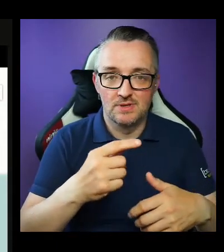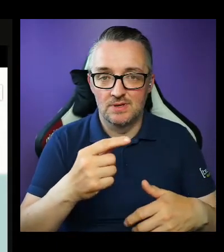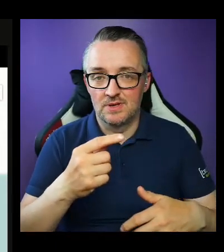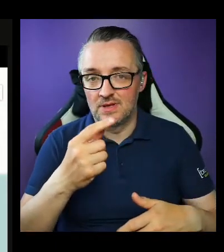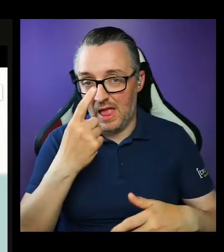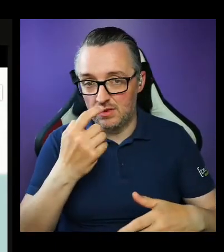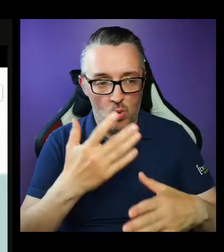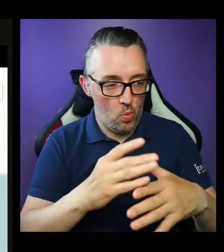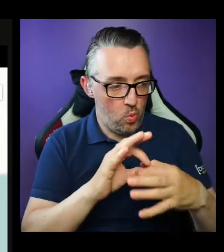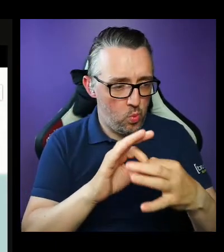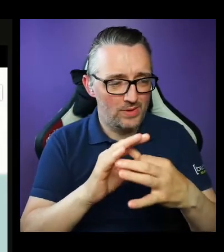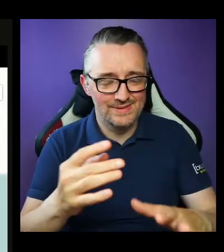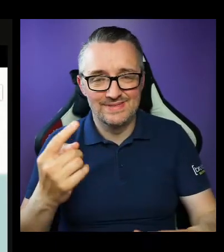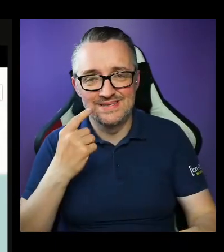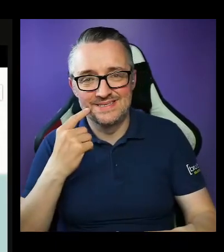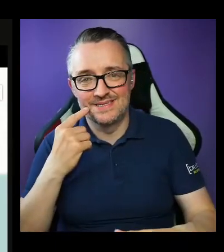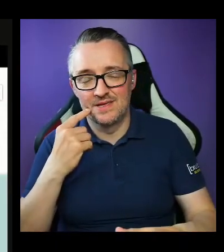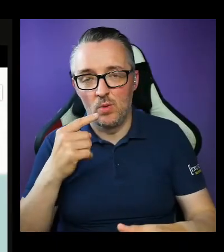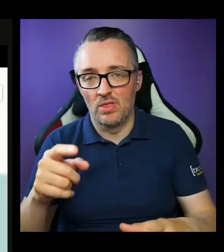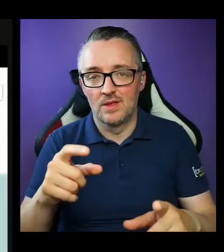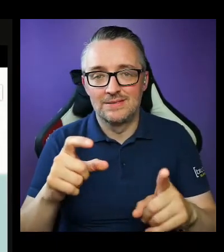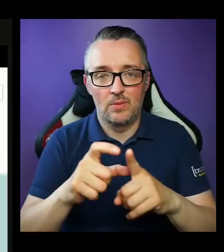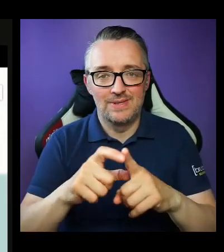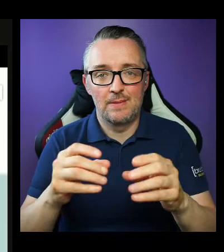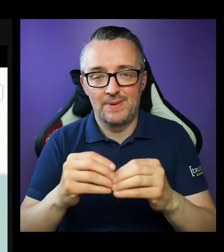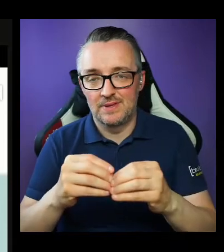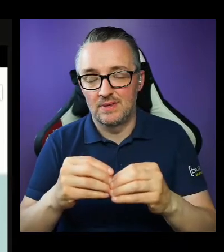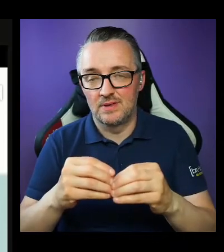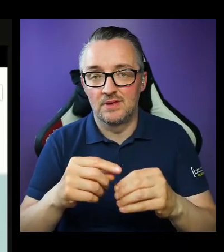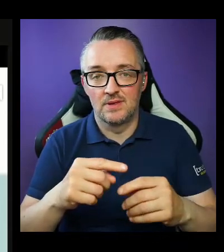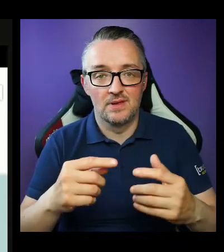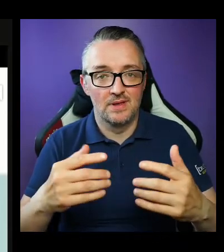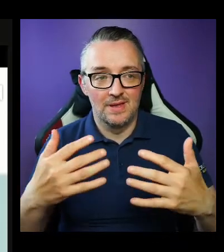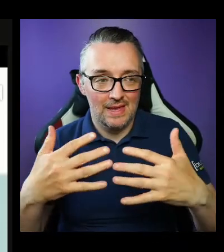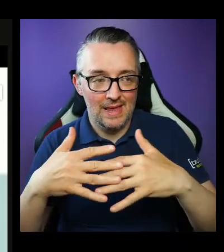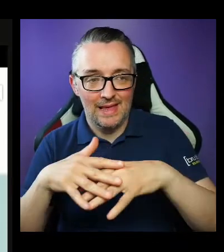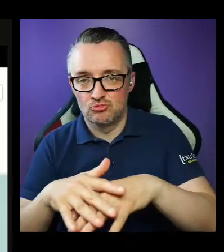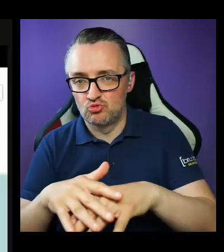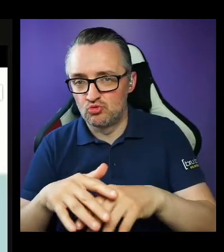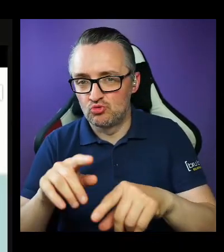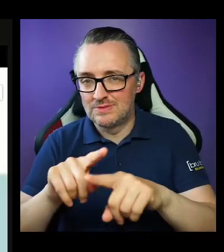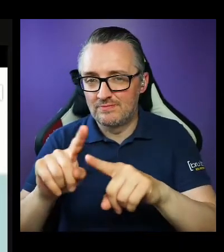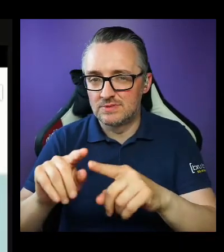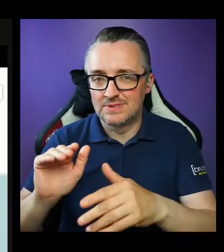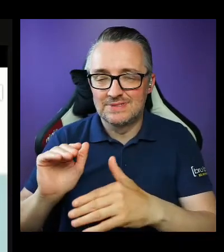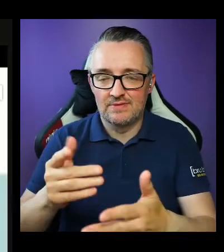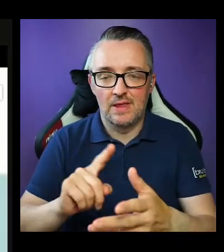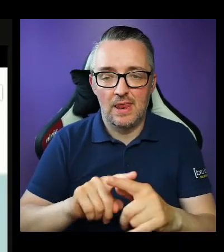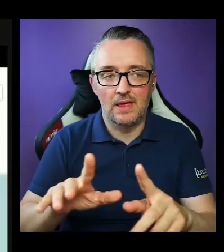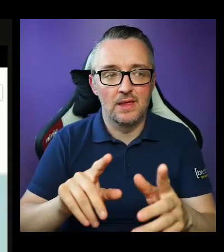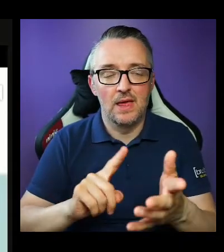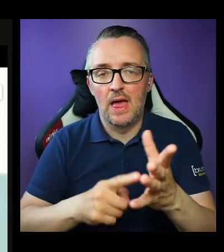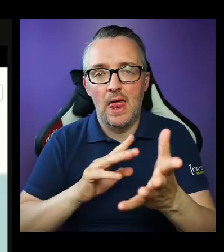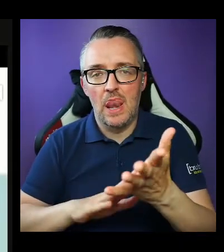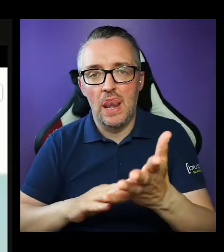very easily with DynamoDB, integrated with services like AWS Lambda, and it